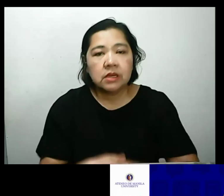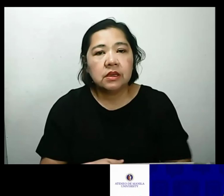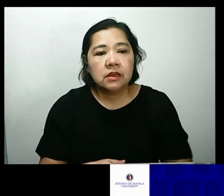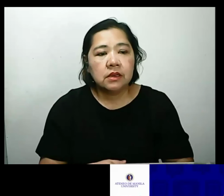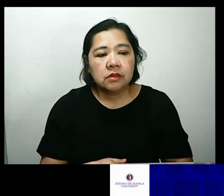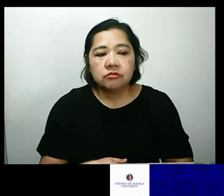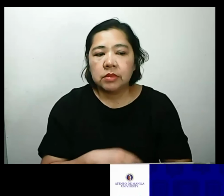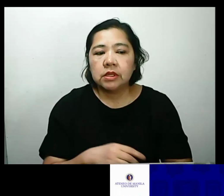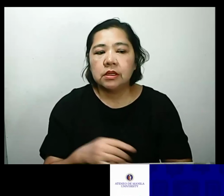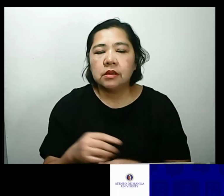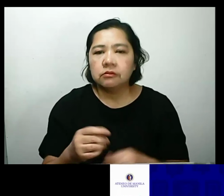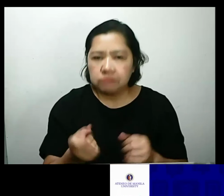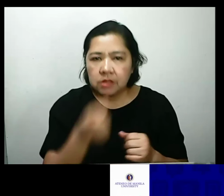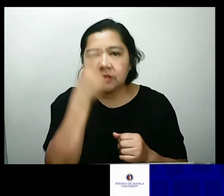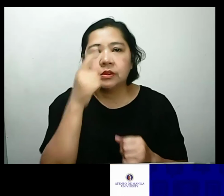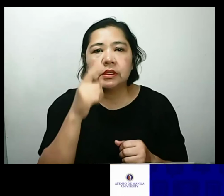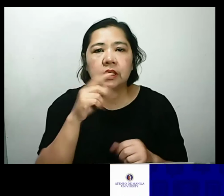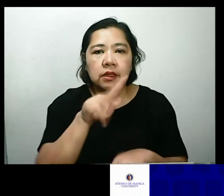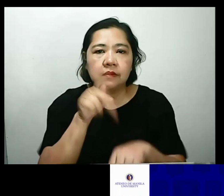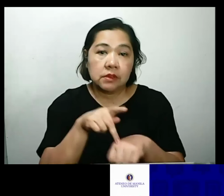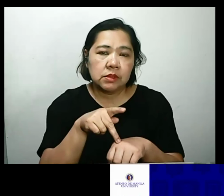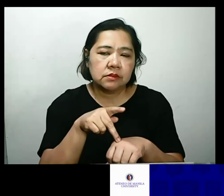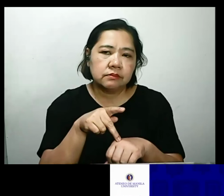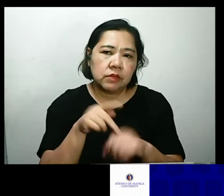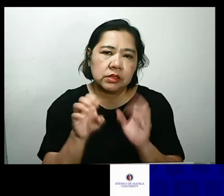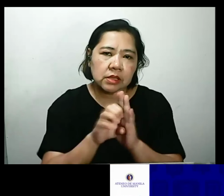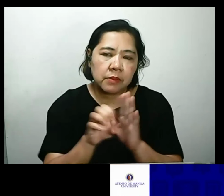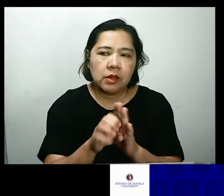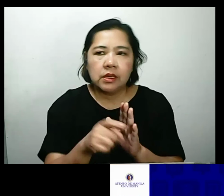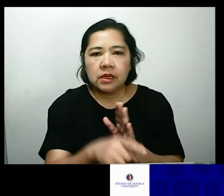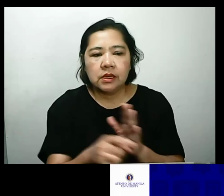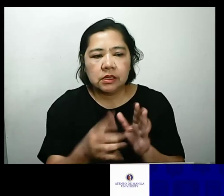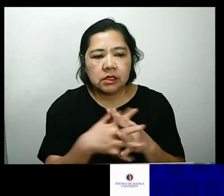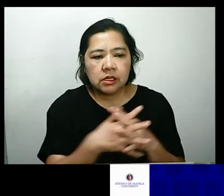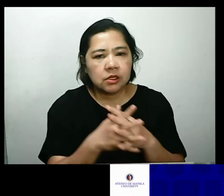it is understood that the Philippines, for example, and the US